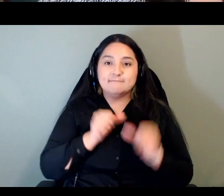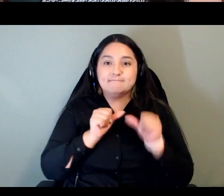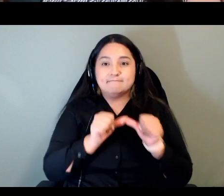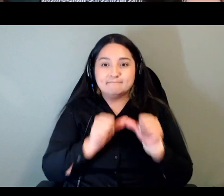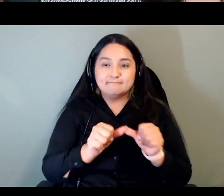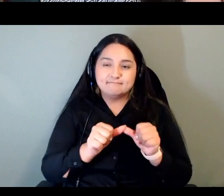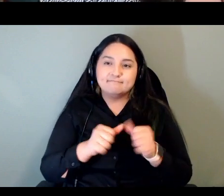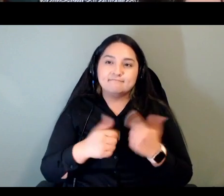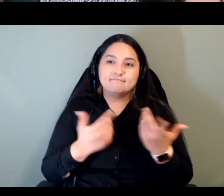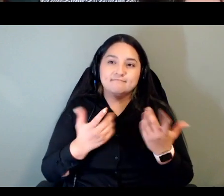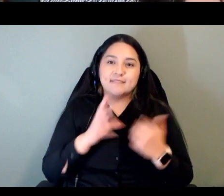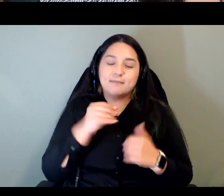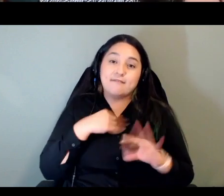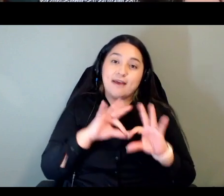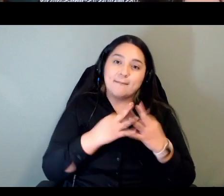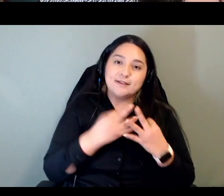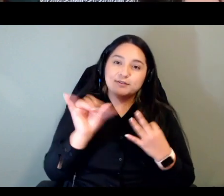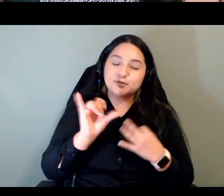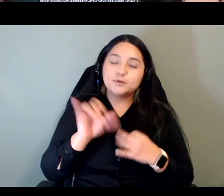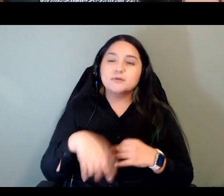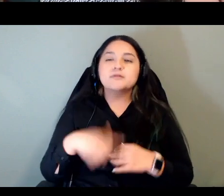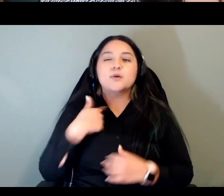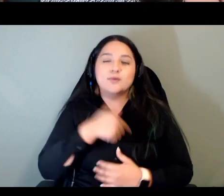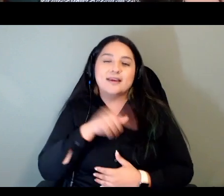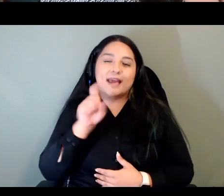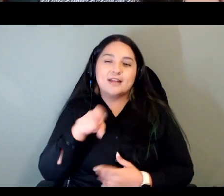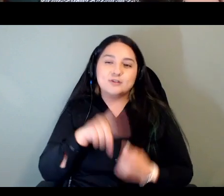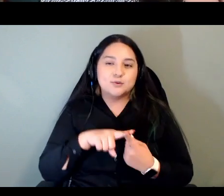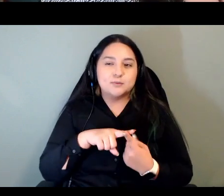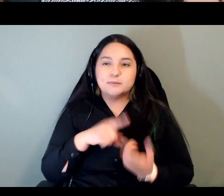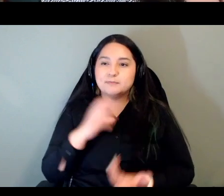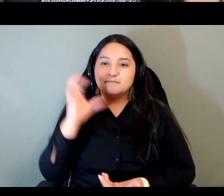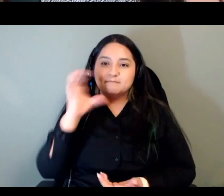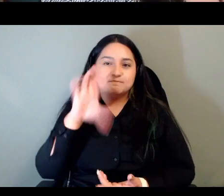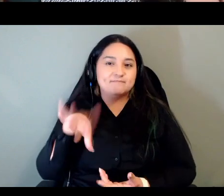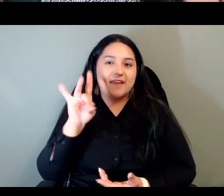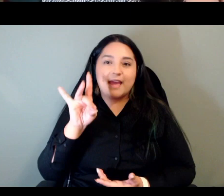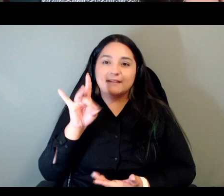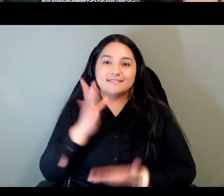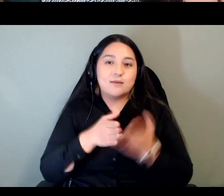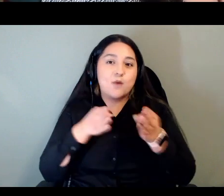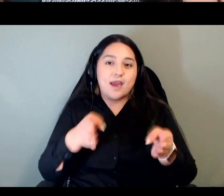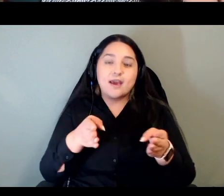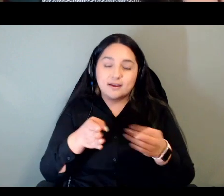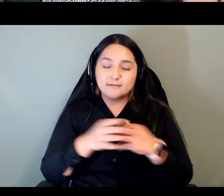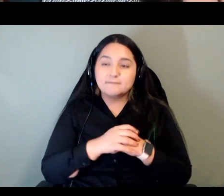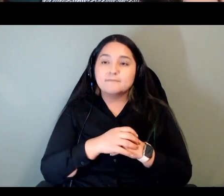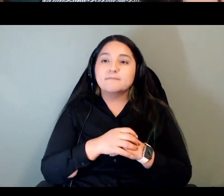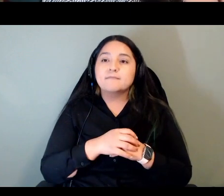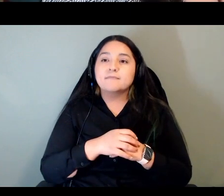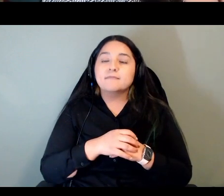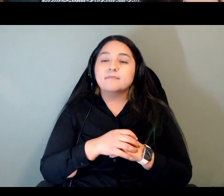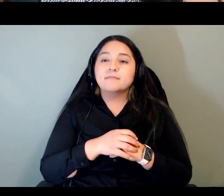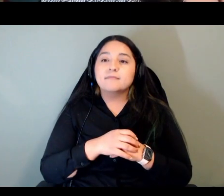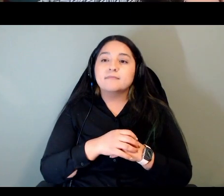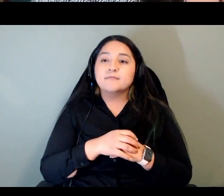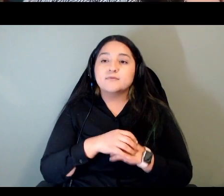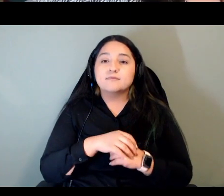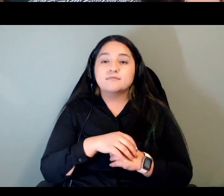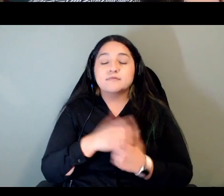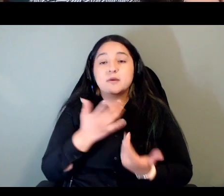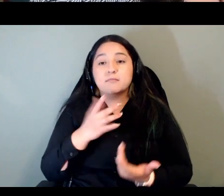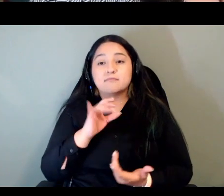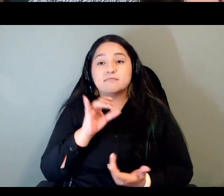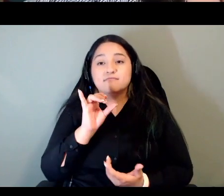But so we had to look for a way. And since it was going to be the platform, it was going to be free,